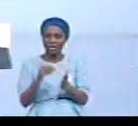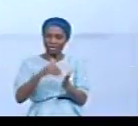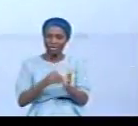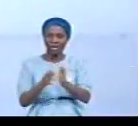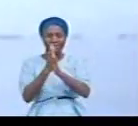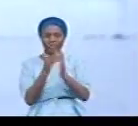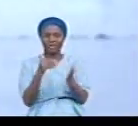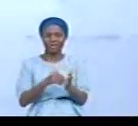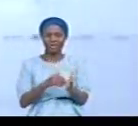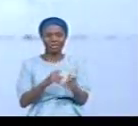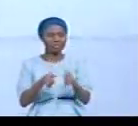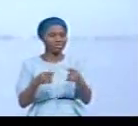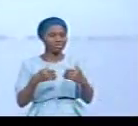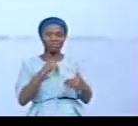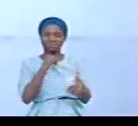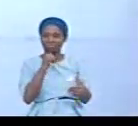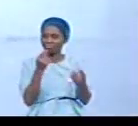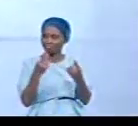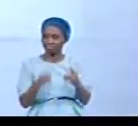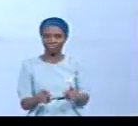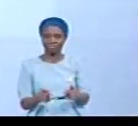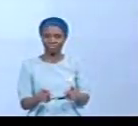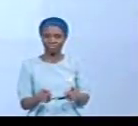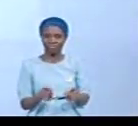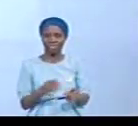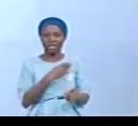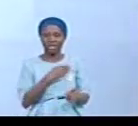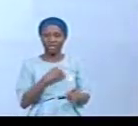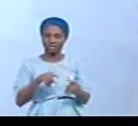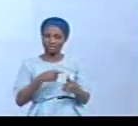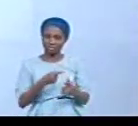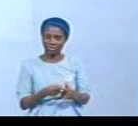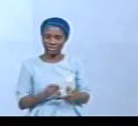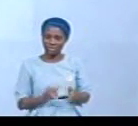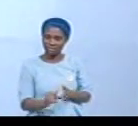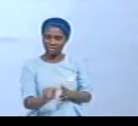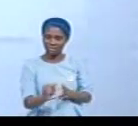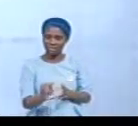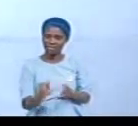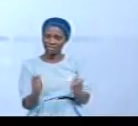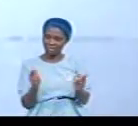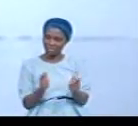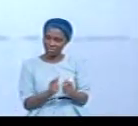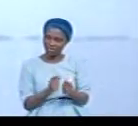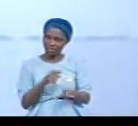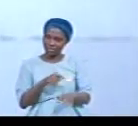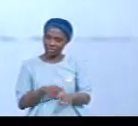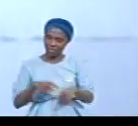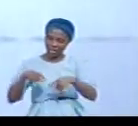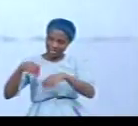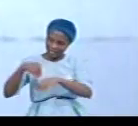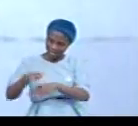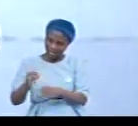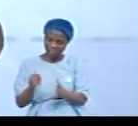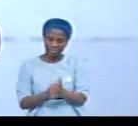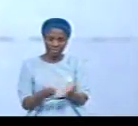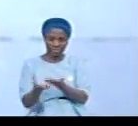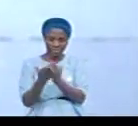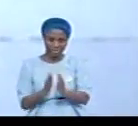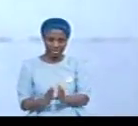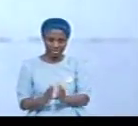Yet a little while, send that servant out again, and he that shall come,